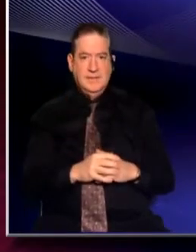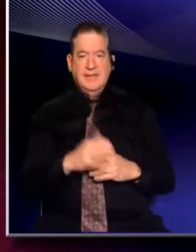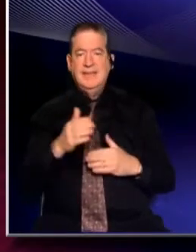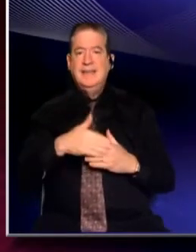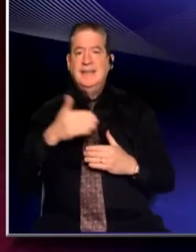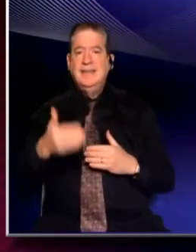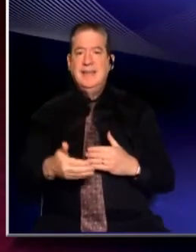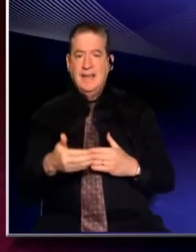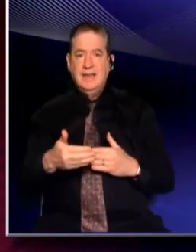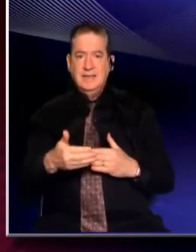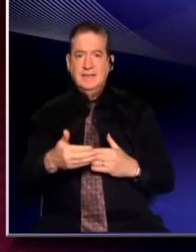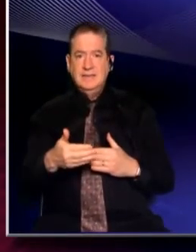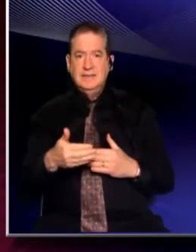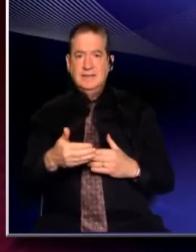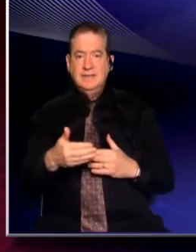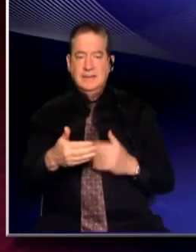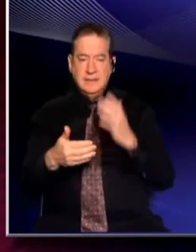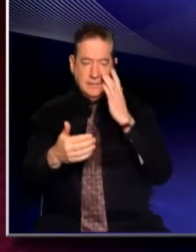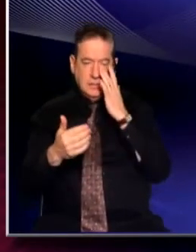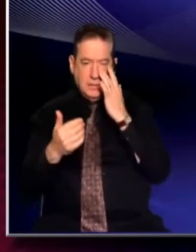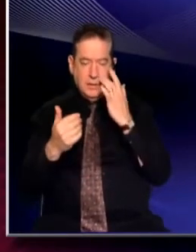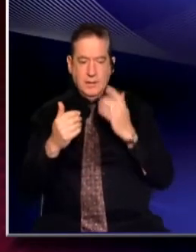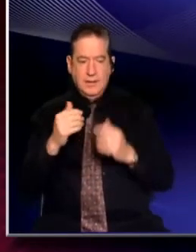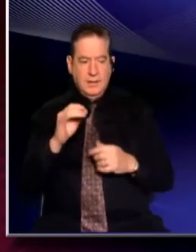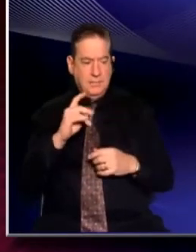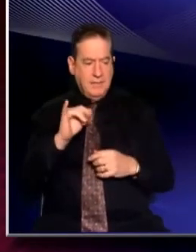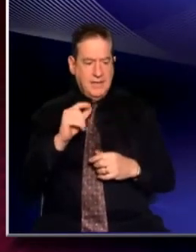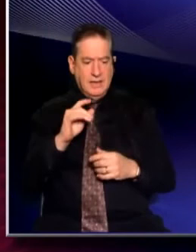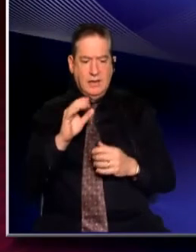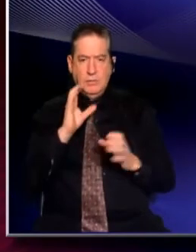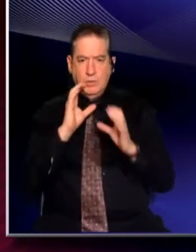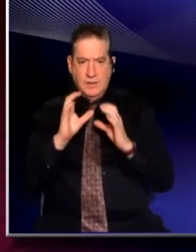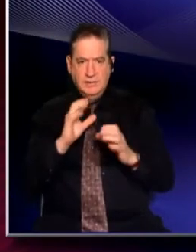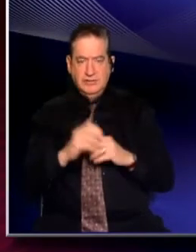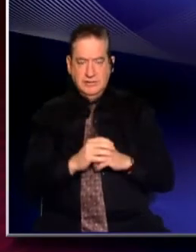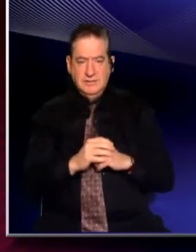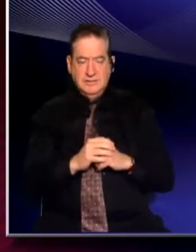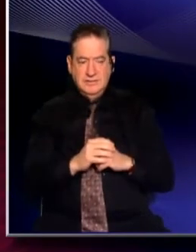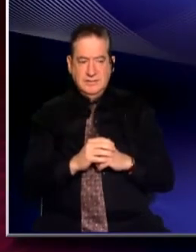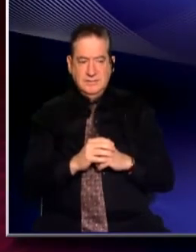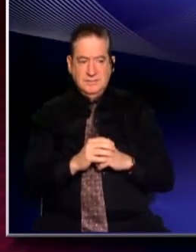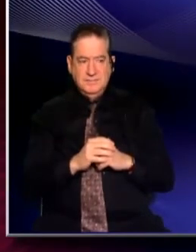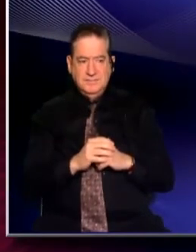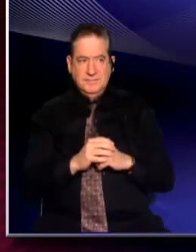Next is, excuse me, Media and Communications by Ryan Kuchum.